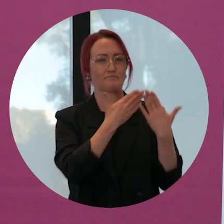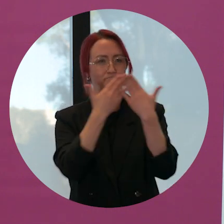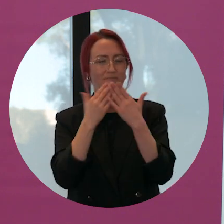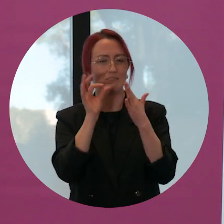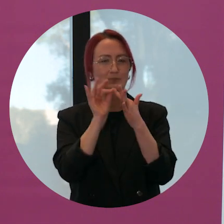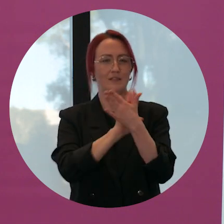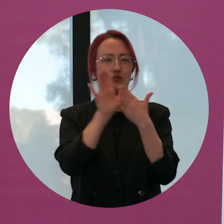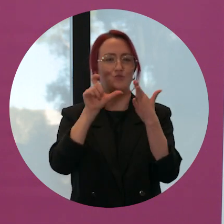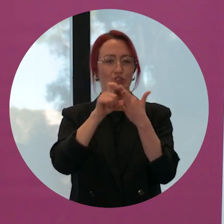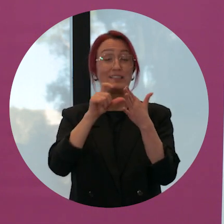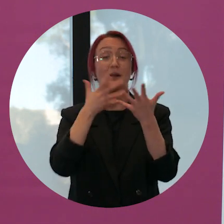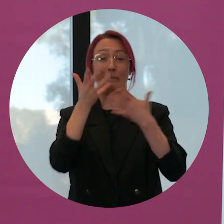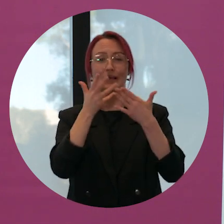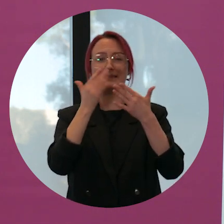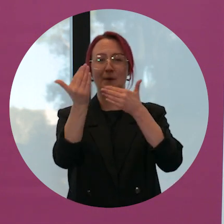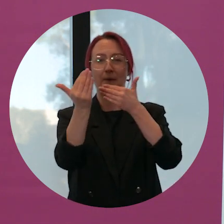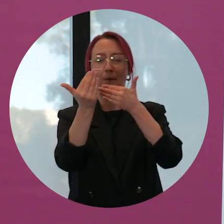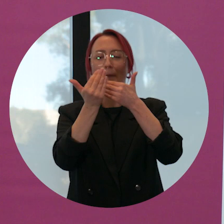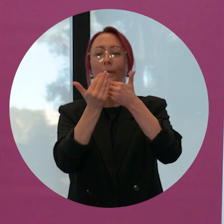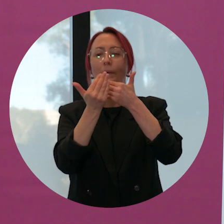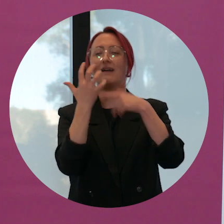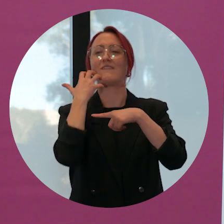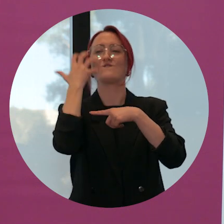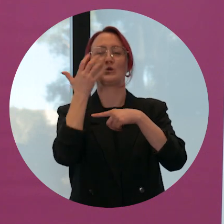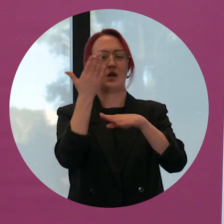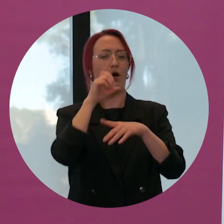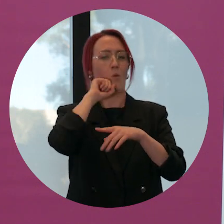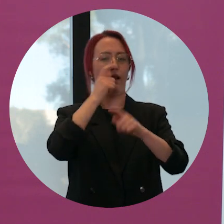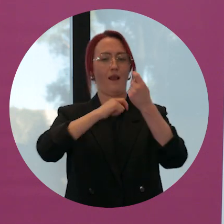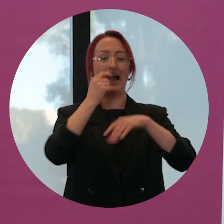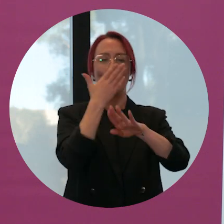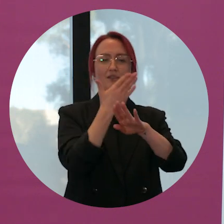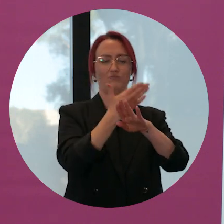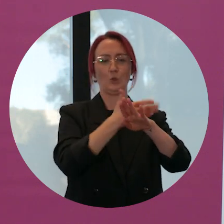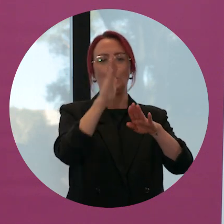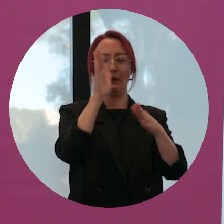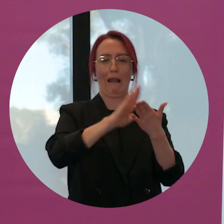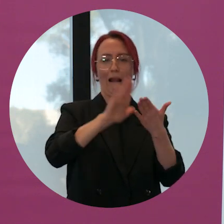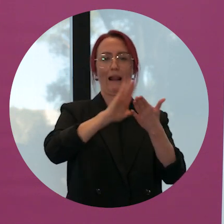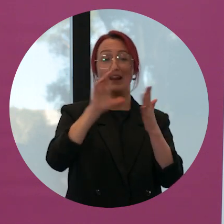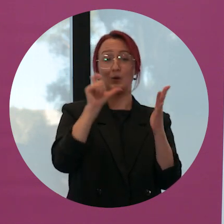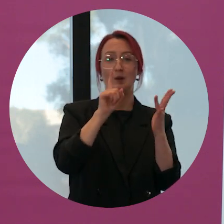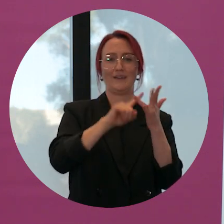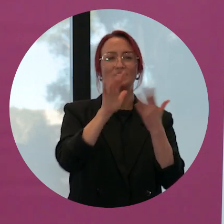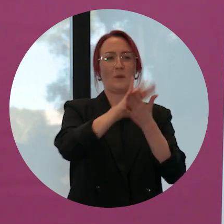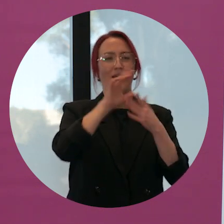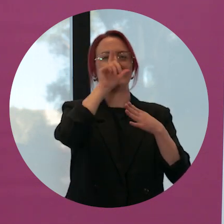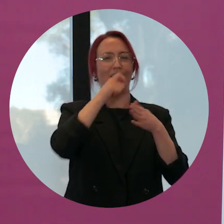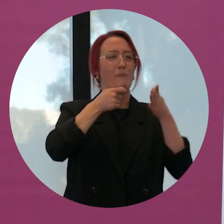one step closer to having cleaner cobalt for manufacturing of lithium-ion batteries to power up all your phones,